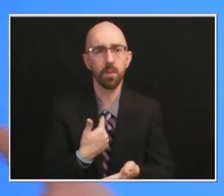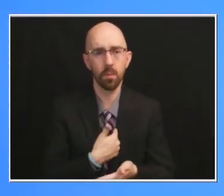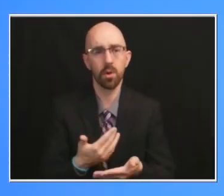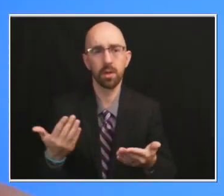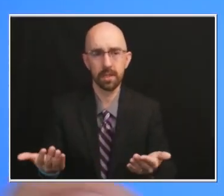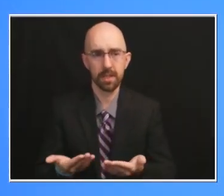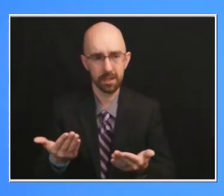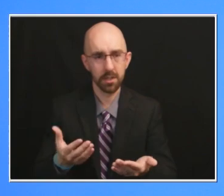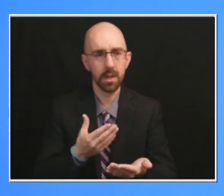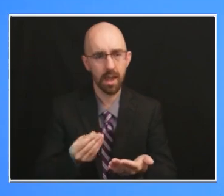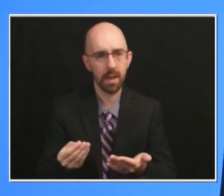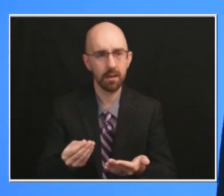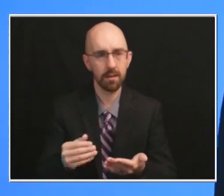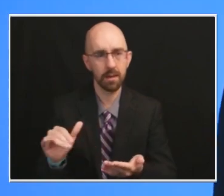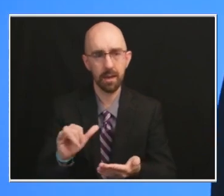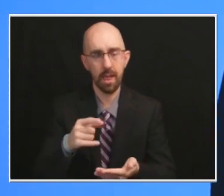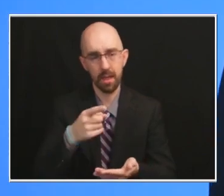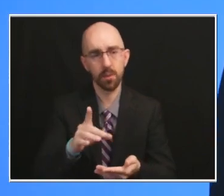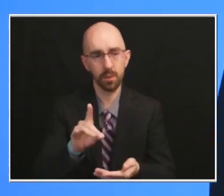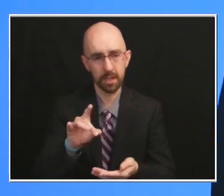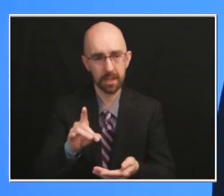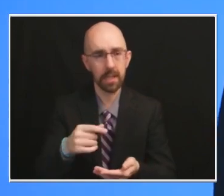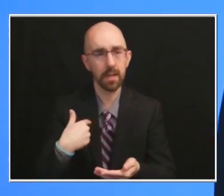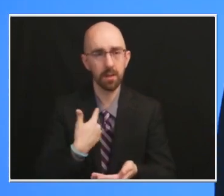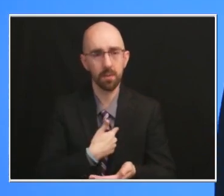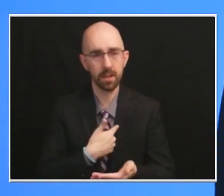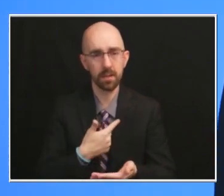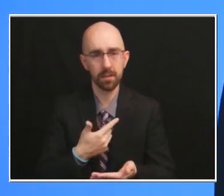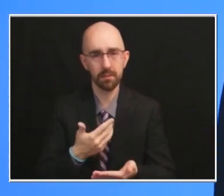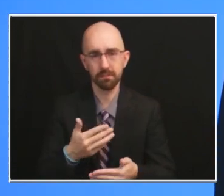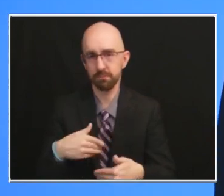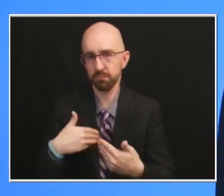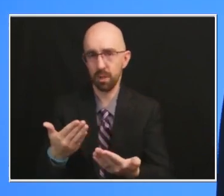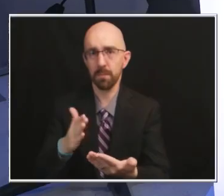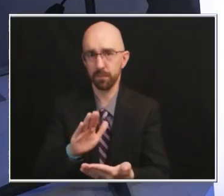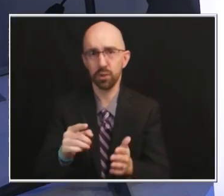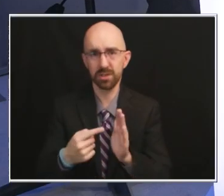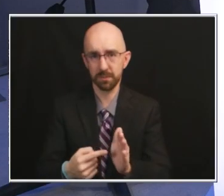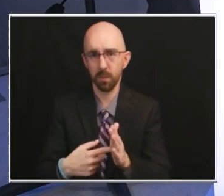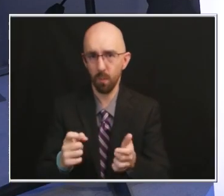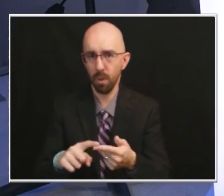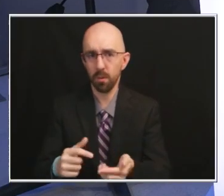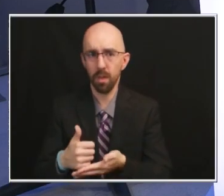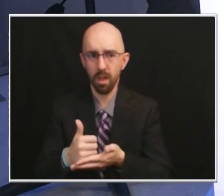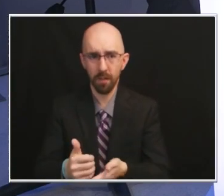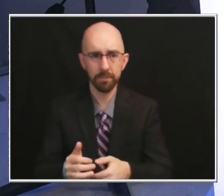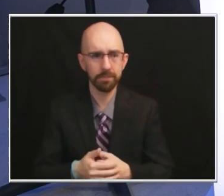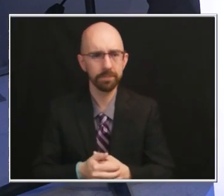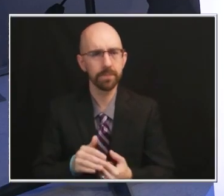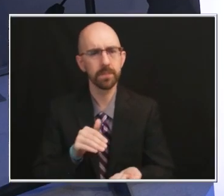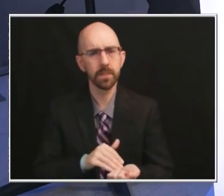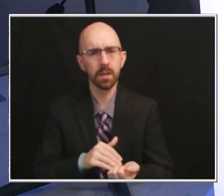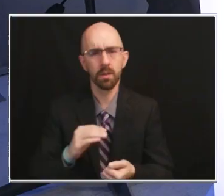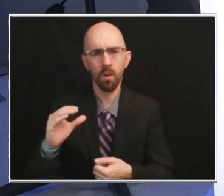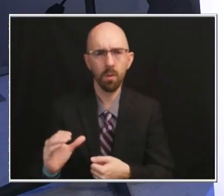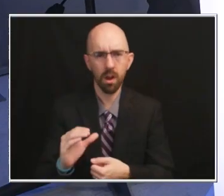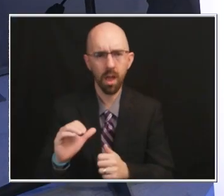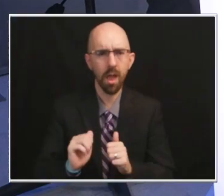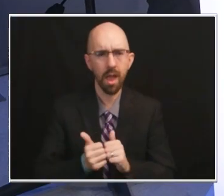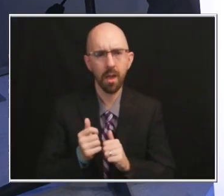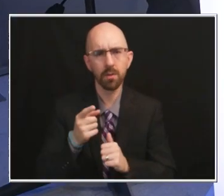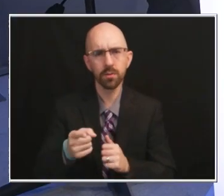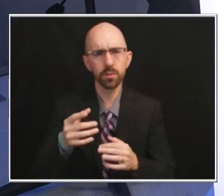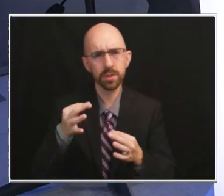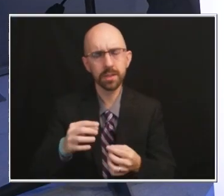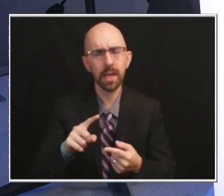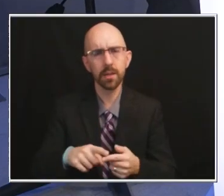and like you did, bring up your symptoms. We want to help. Dr. Kokenauer, how did you decide to specialize